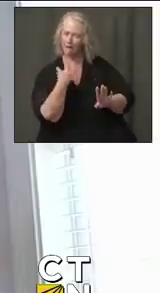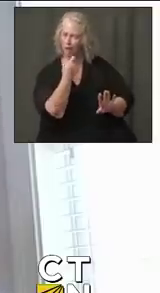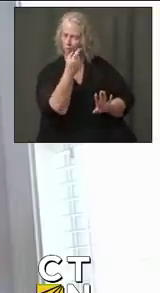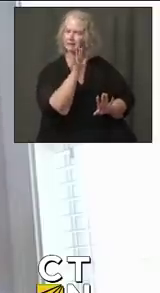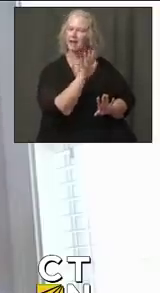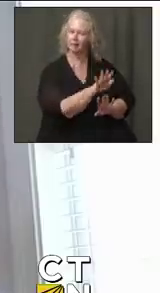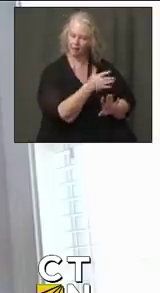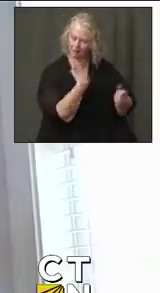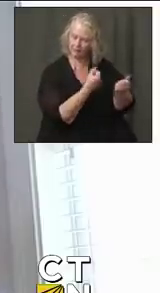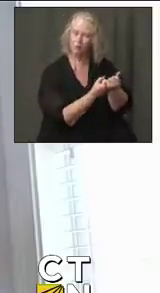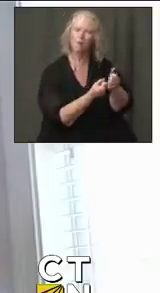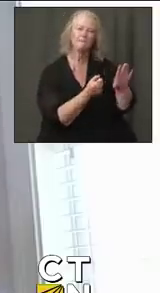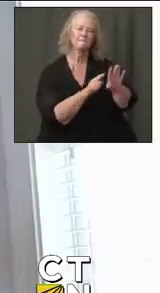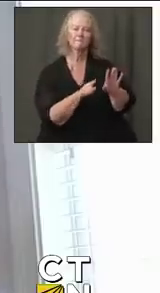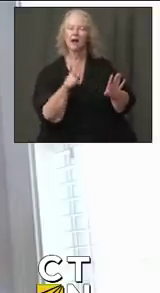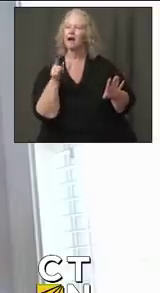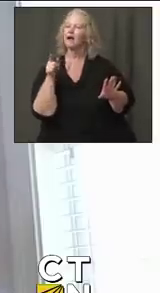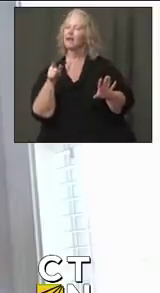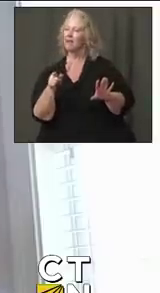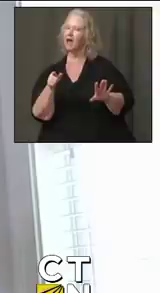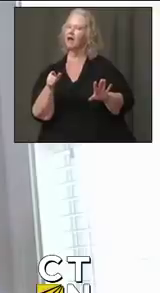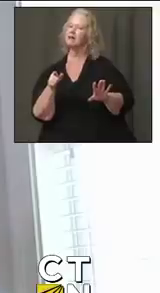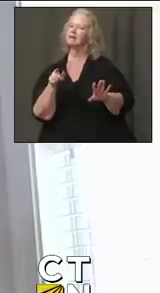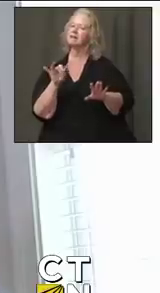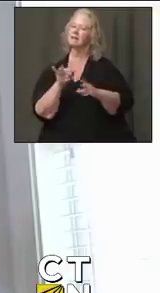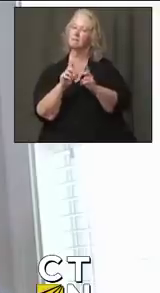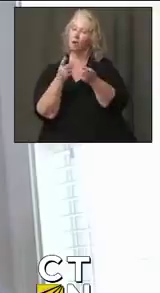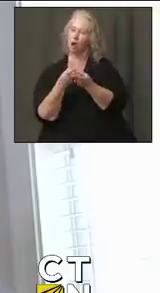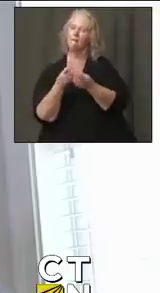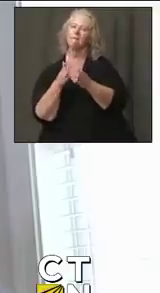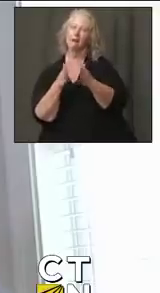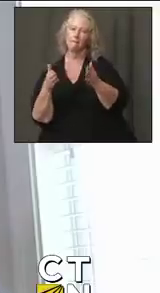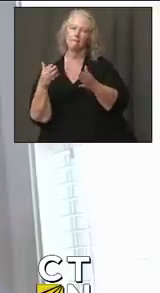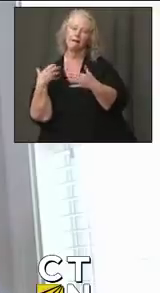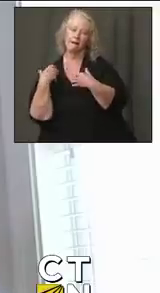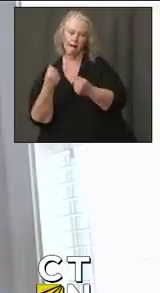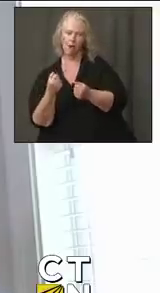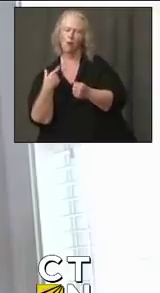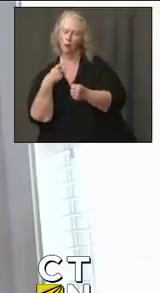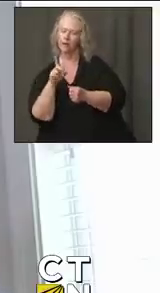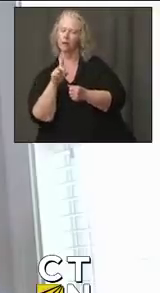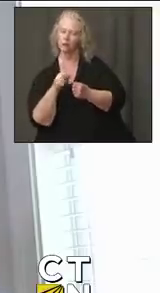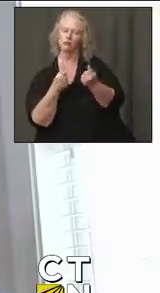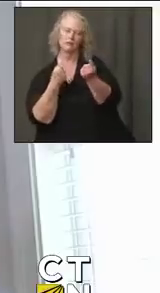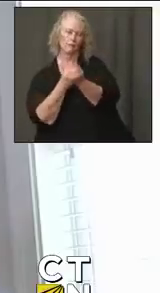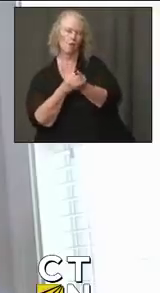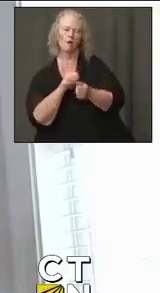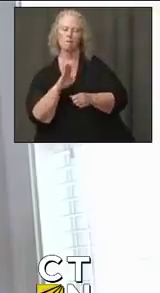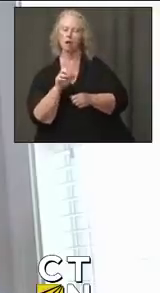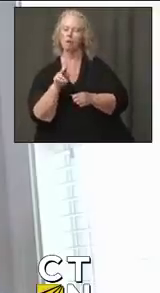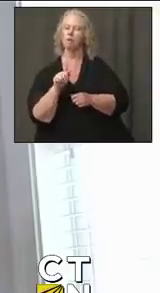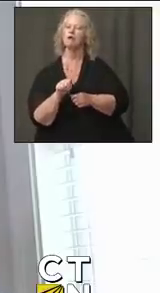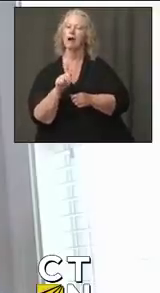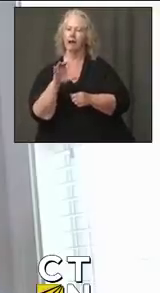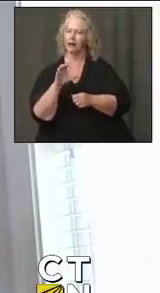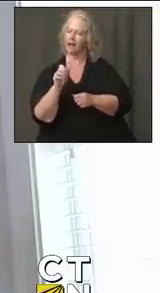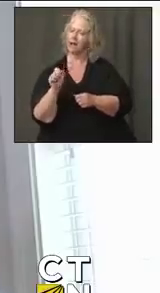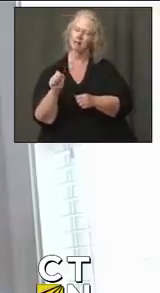want to say that the State Department of Public Health supports Barbara Cass 100%.